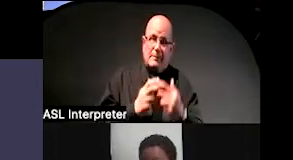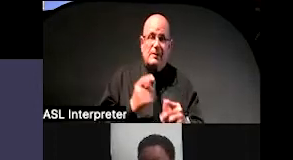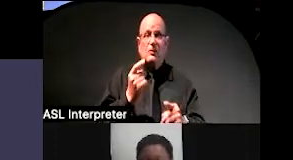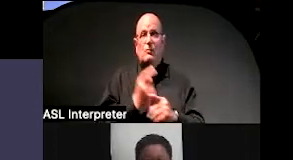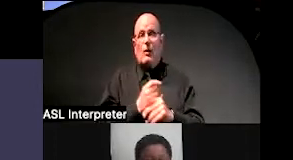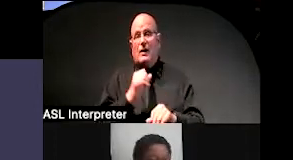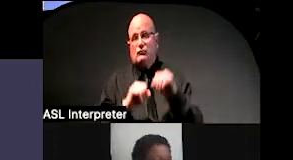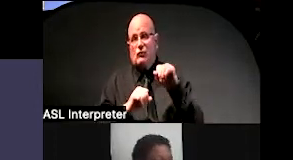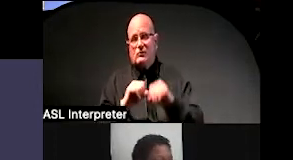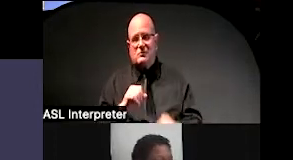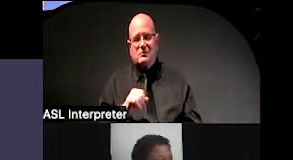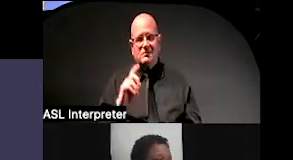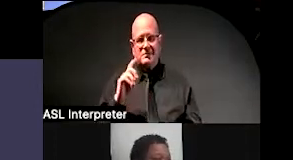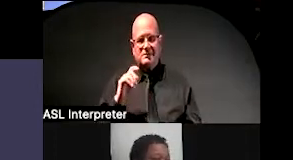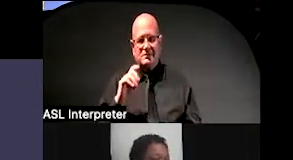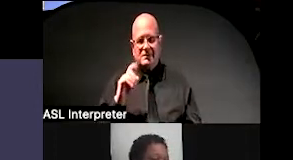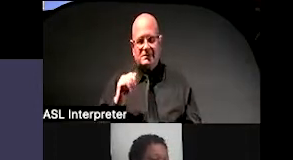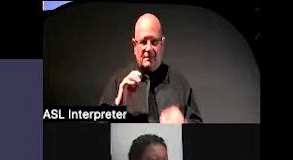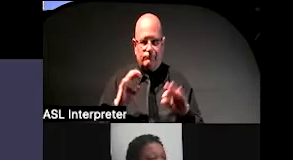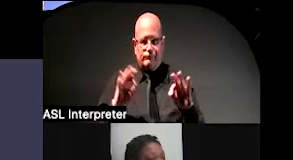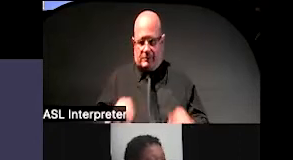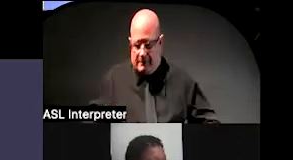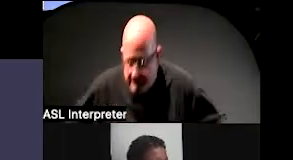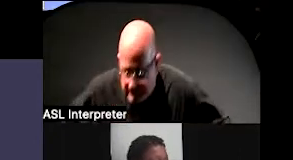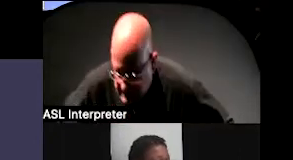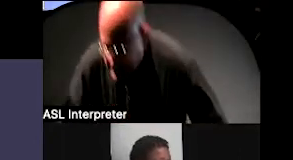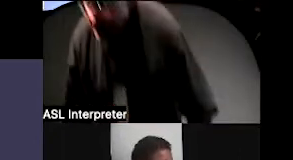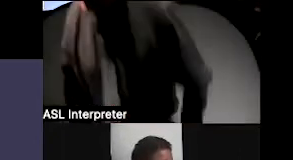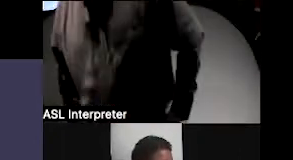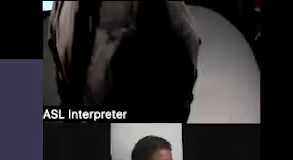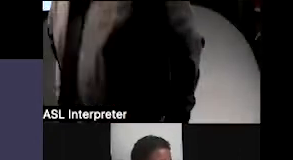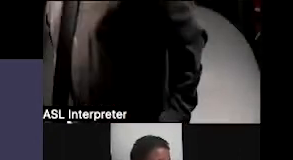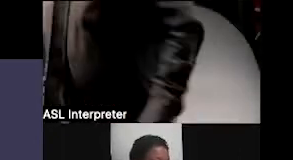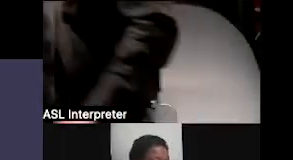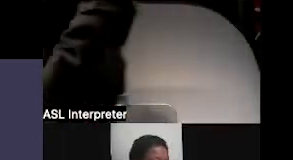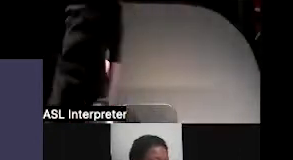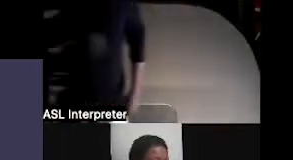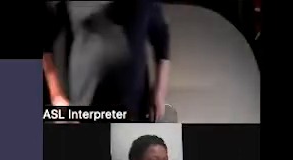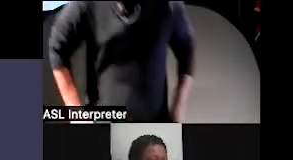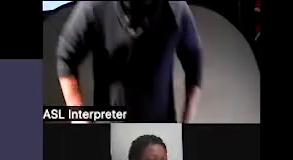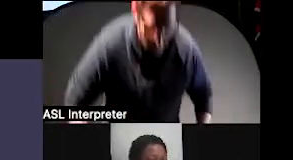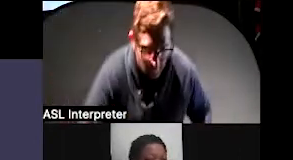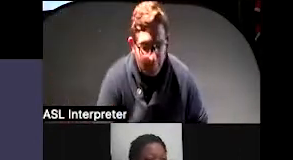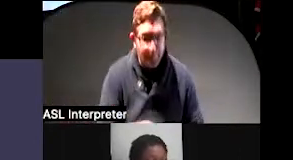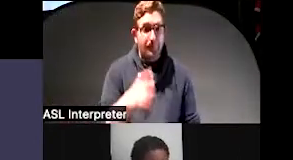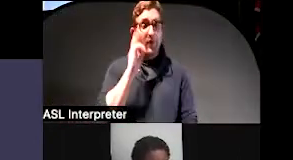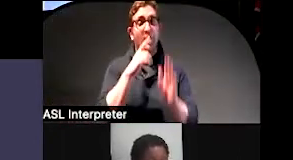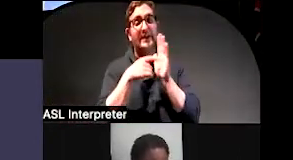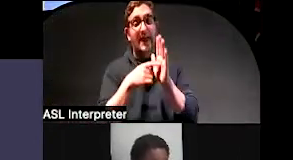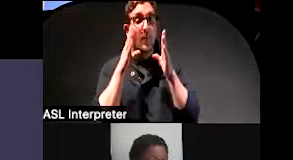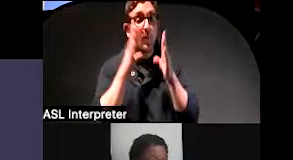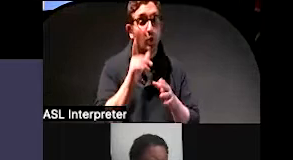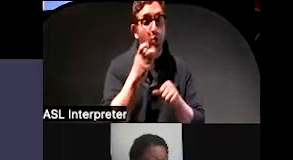structures. And so an example of that would be an individual who uses a wheelchair may have a